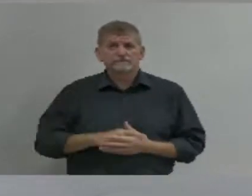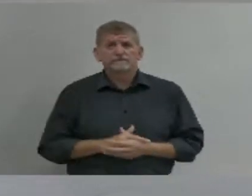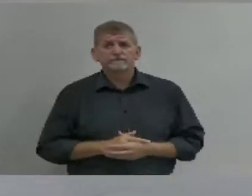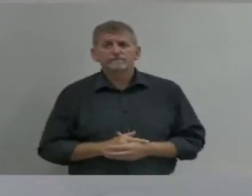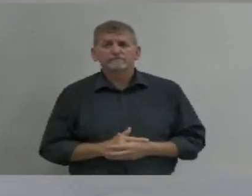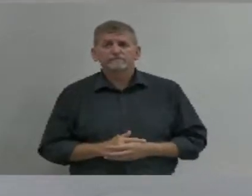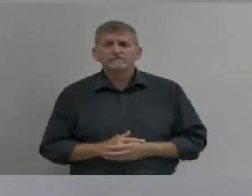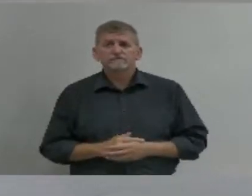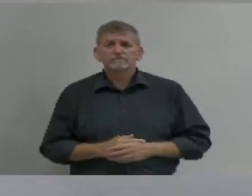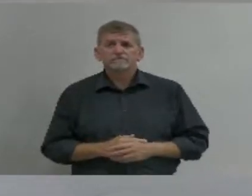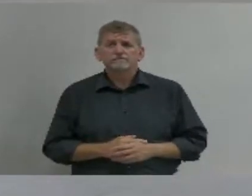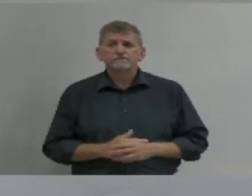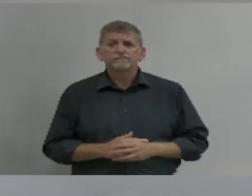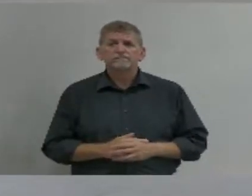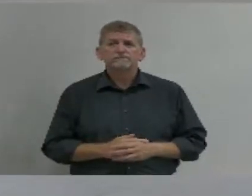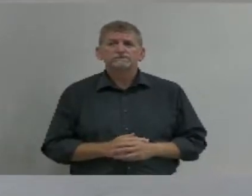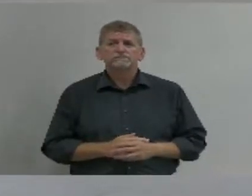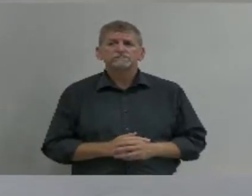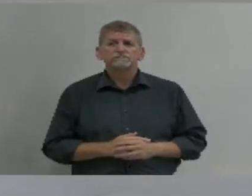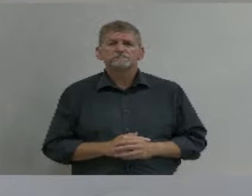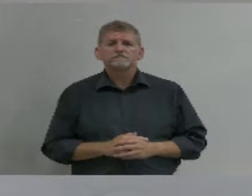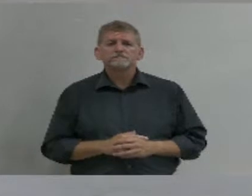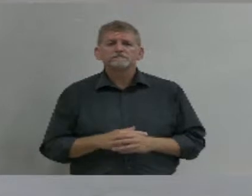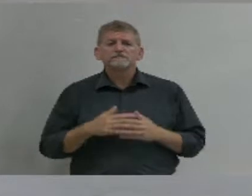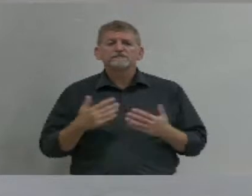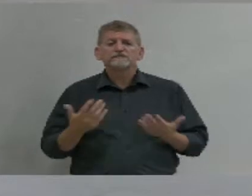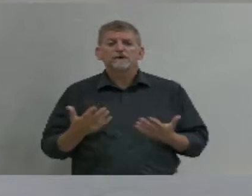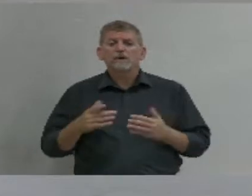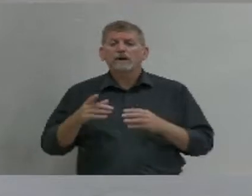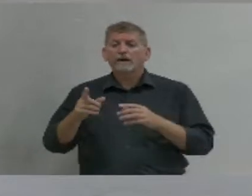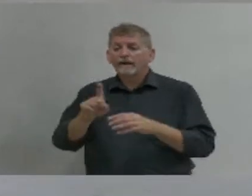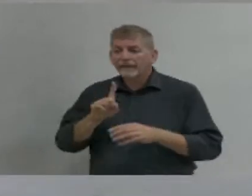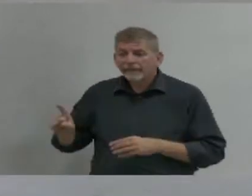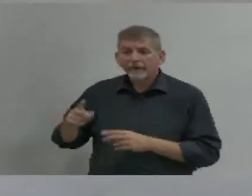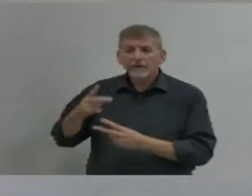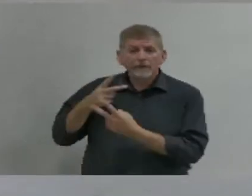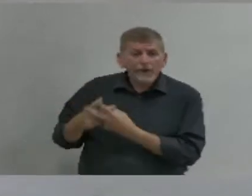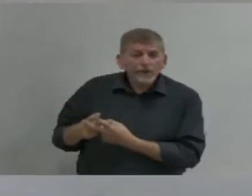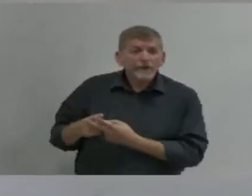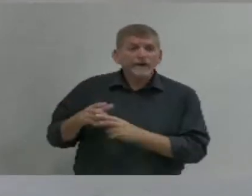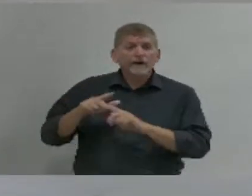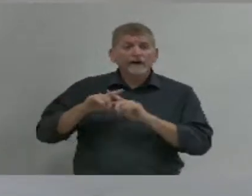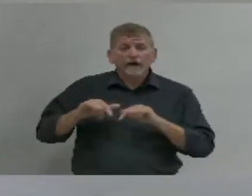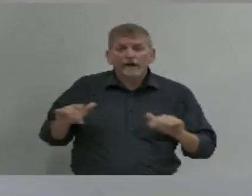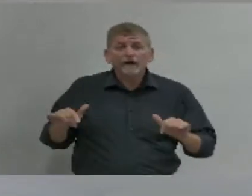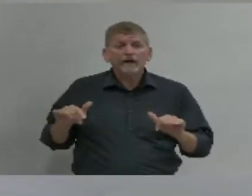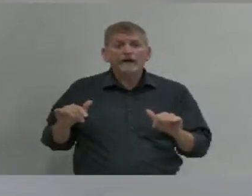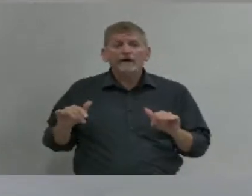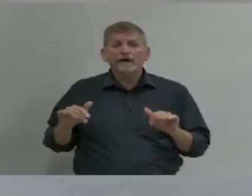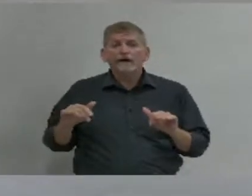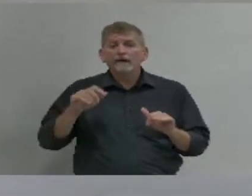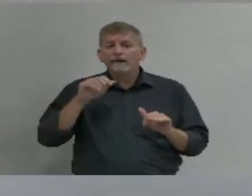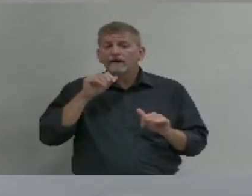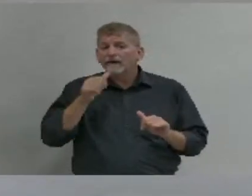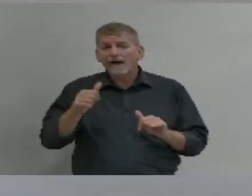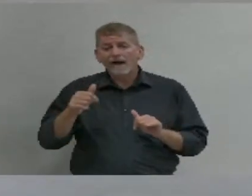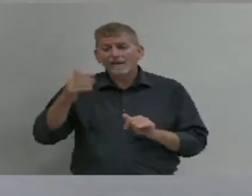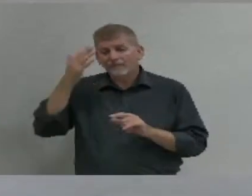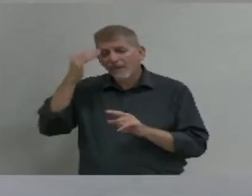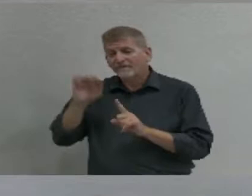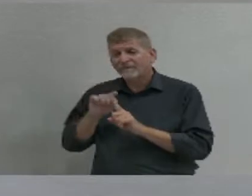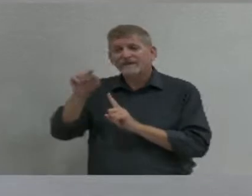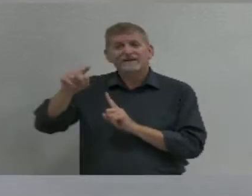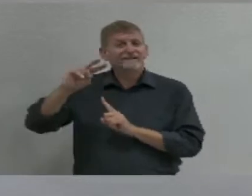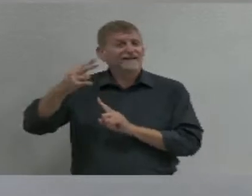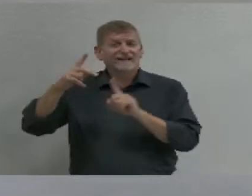the quarantine, the outcome, the isolation was not influenced by the second test. So we'd want to clear that. We'd want to talk to the state about